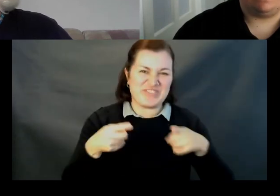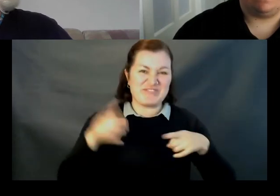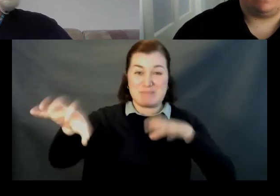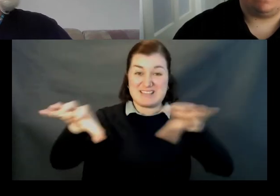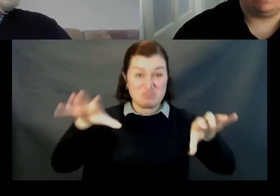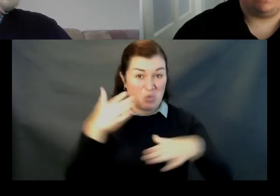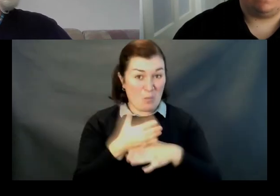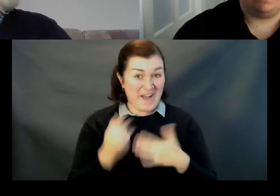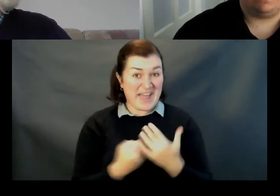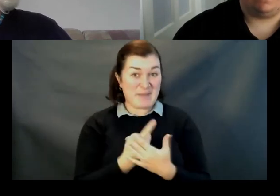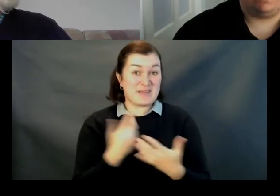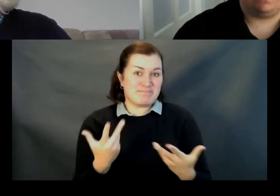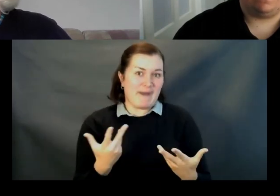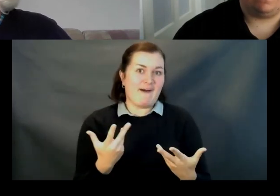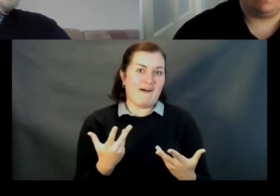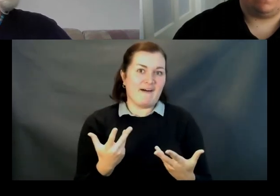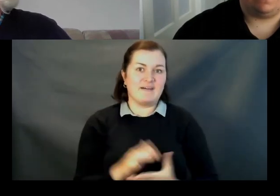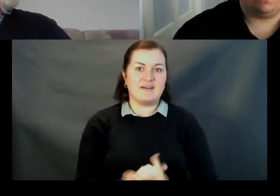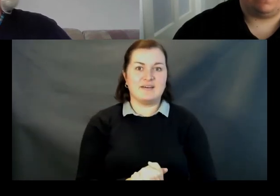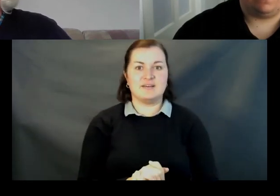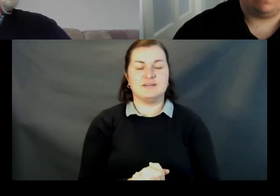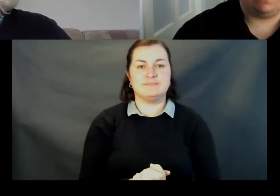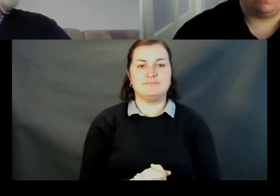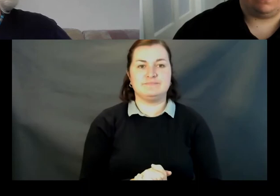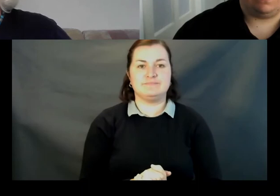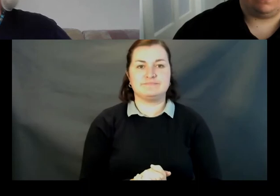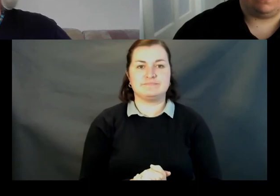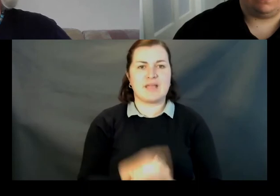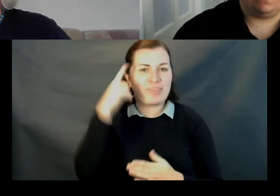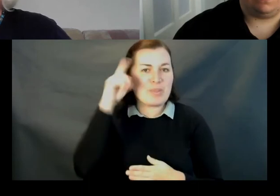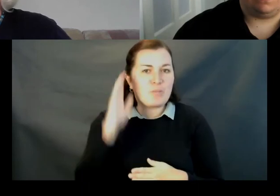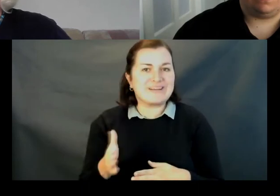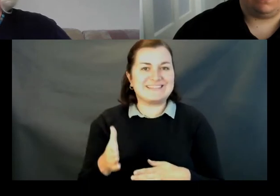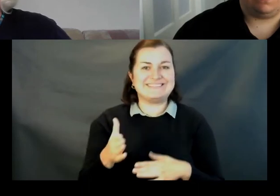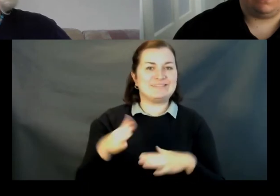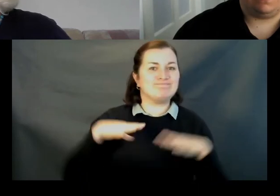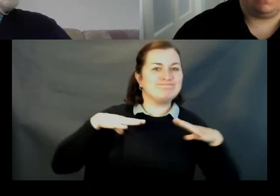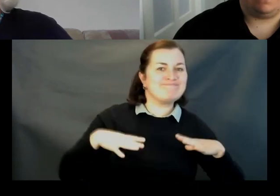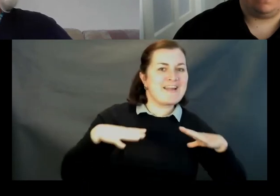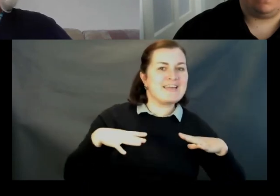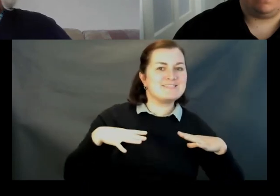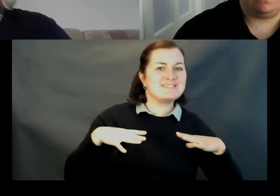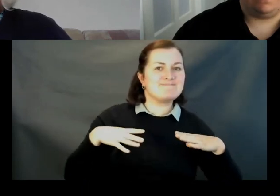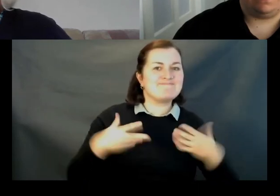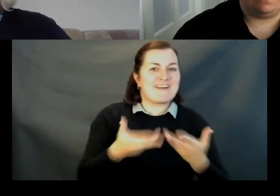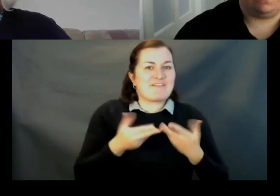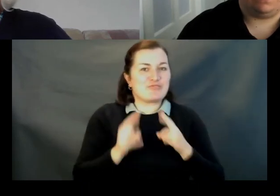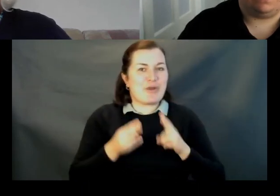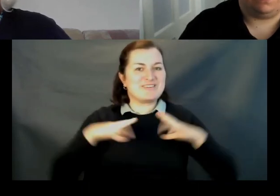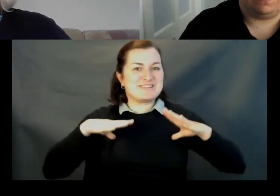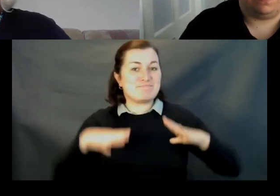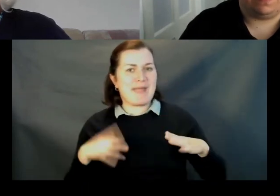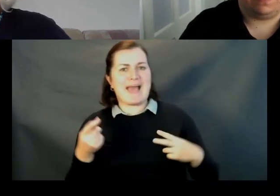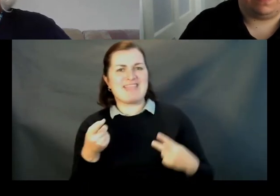I think we need to break and give the sign language interpreters a break, and you a break for your eyes. Shall we take, how much do you want